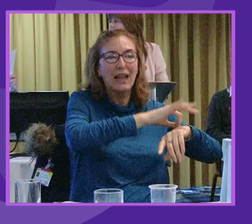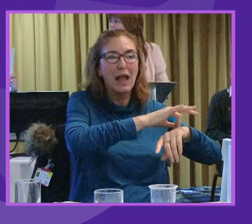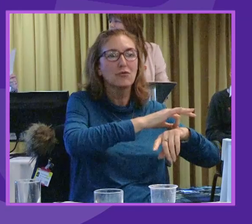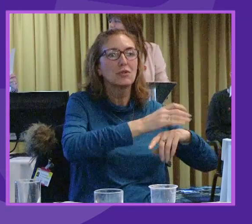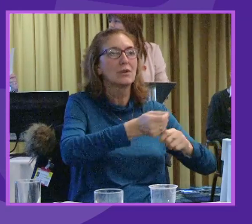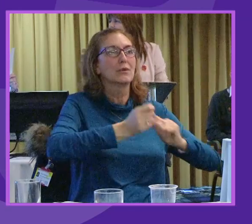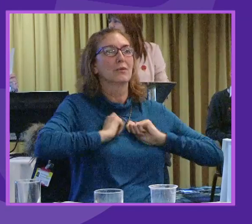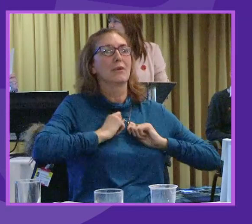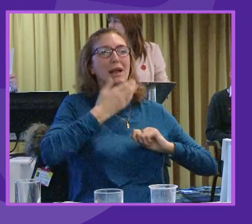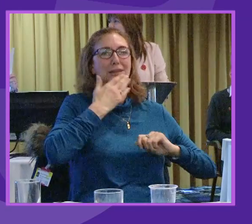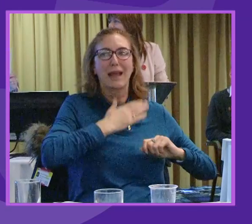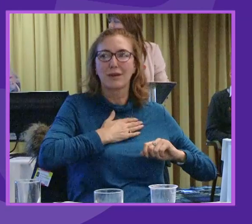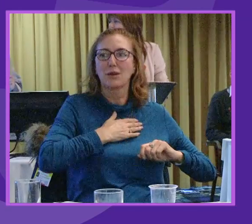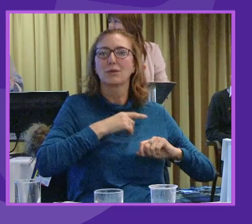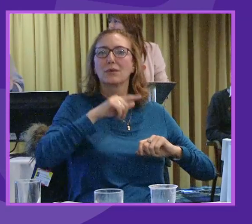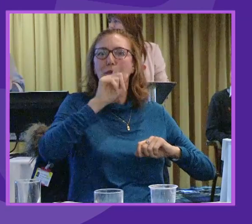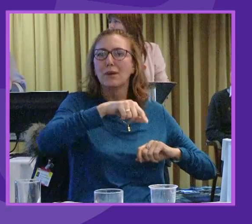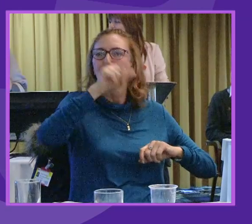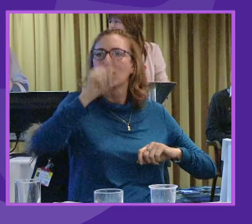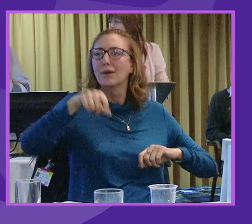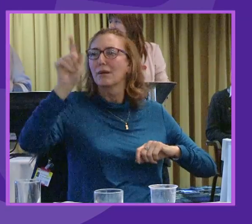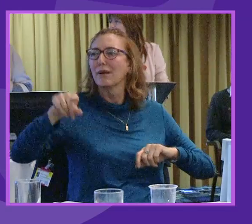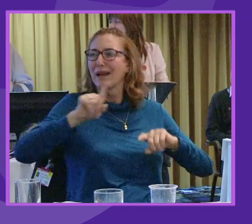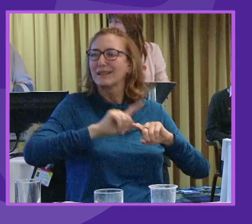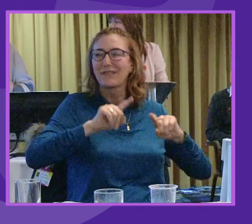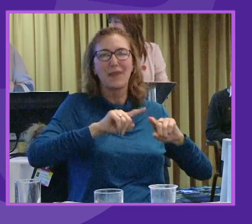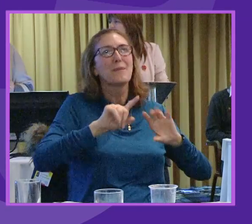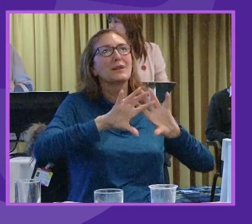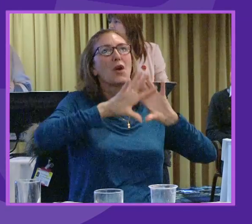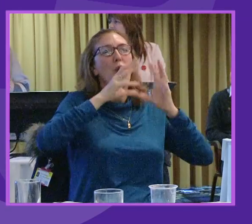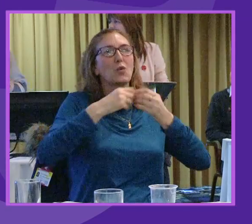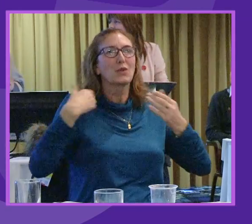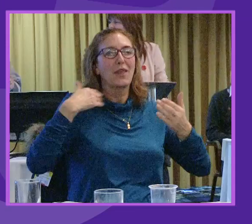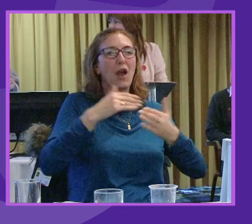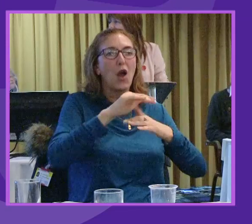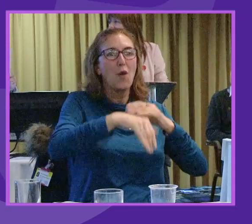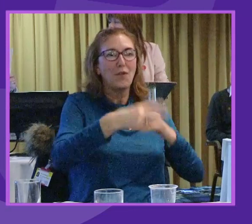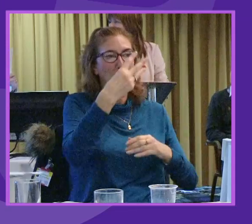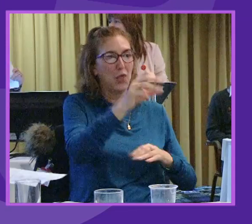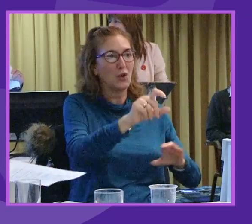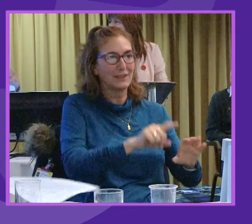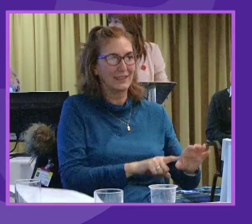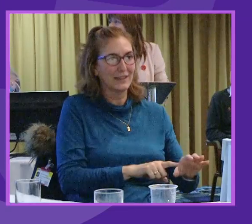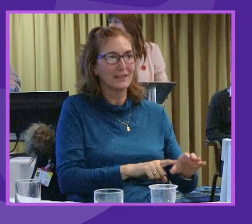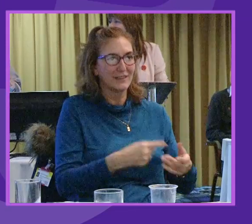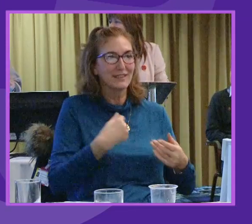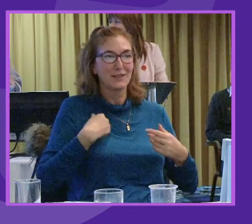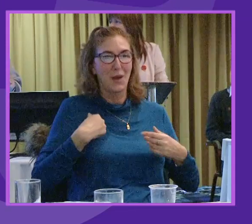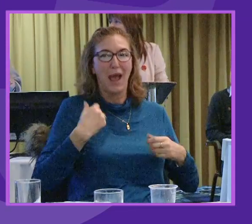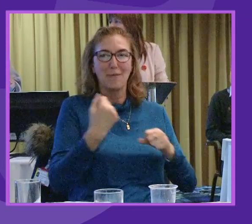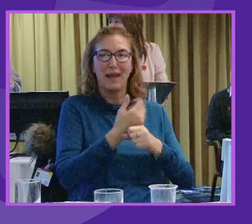diagnoses, of which are on the T-shirt. And actually, it's got every one of them collected over about 30 years, and there's quite a